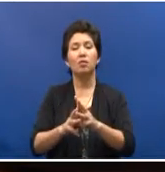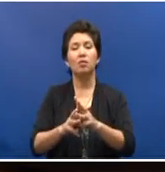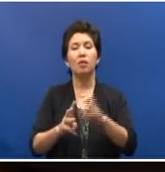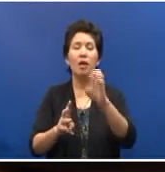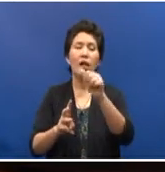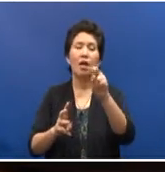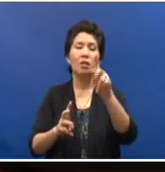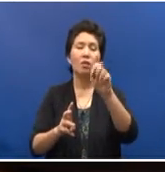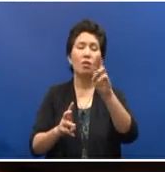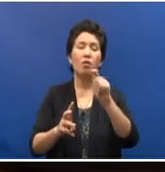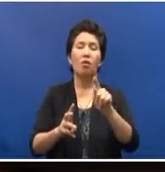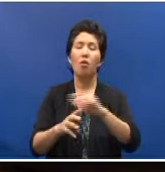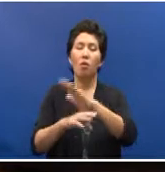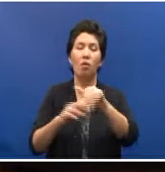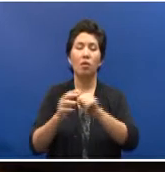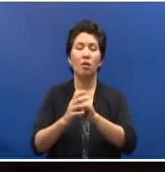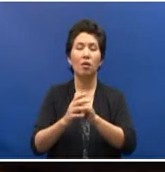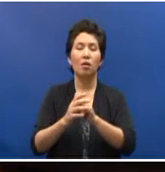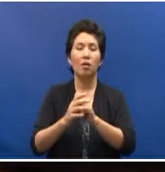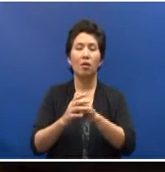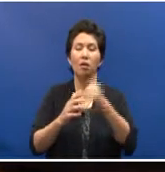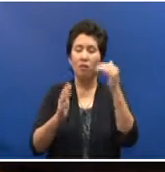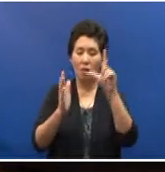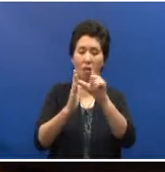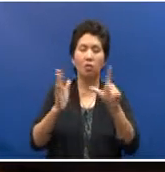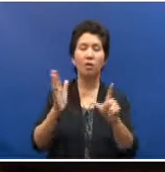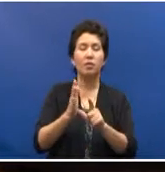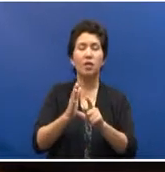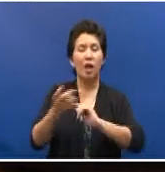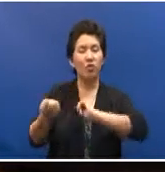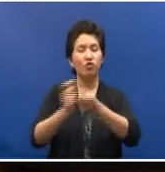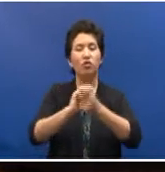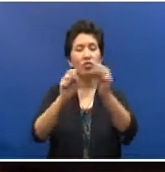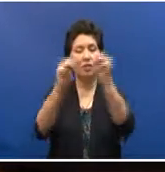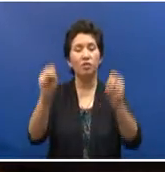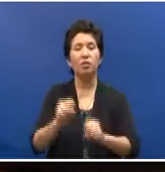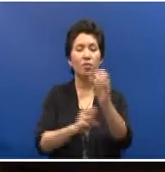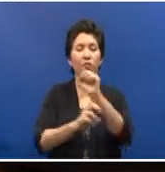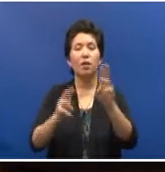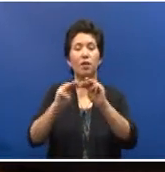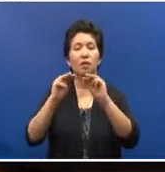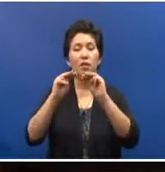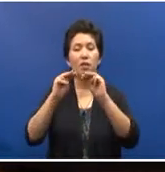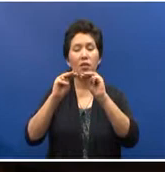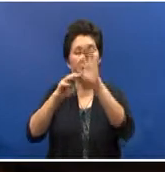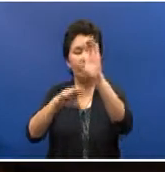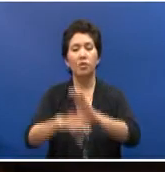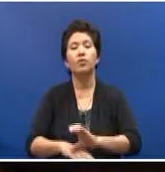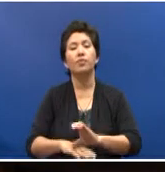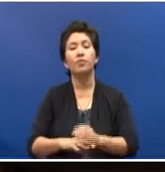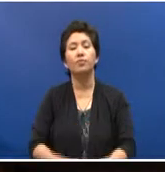anthropologists may make all the wrong inferences about the exchange systems of the cultures.